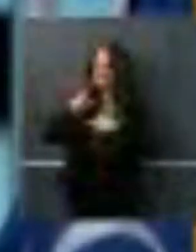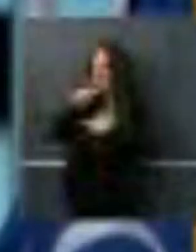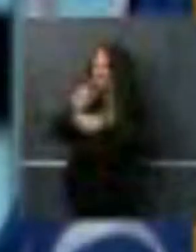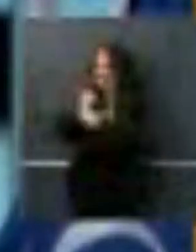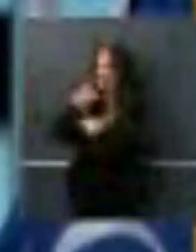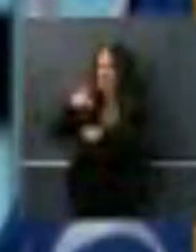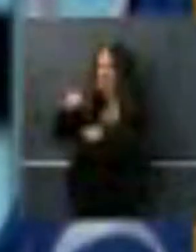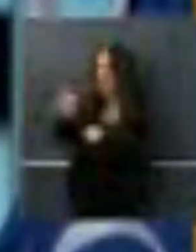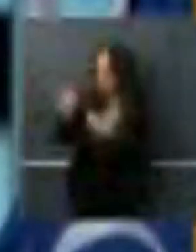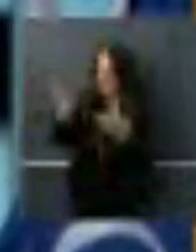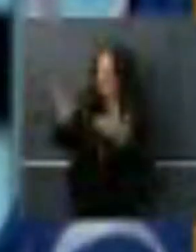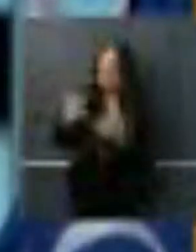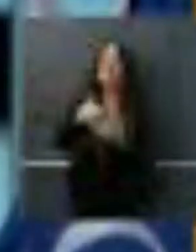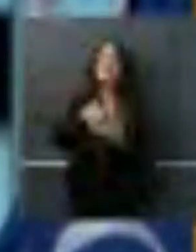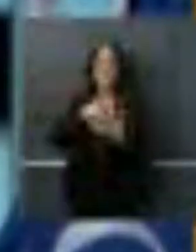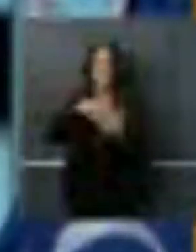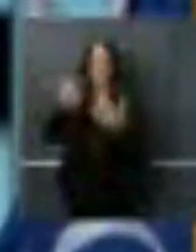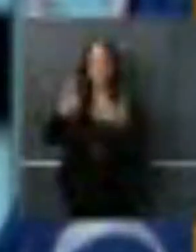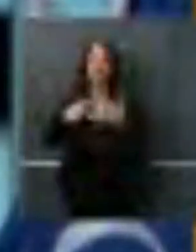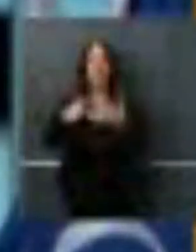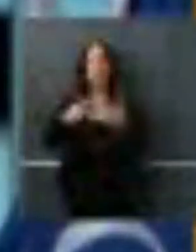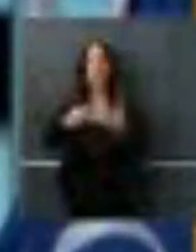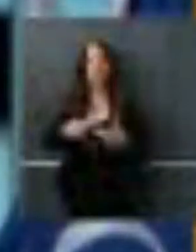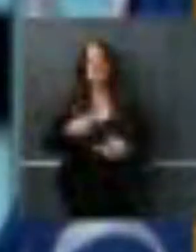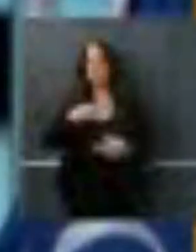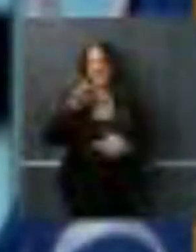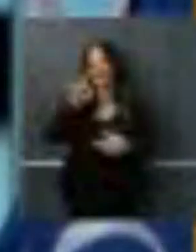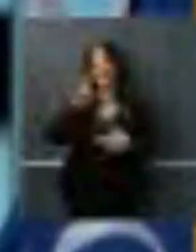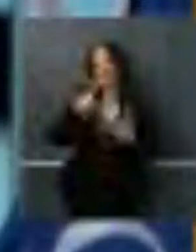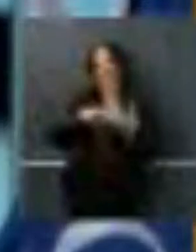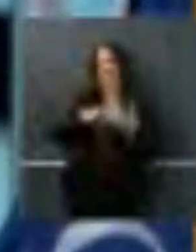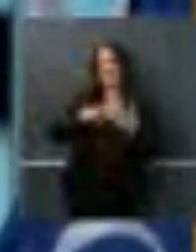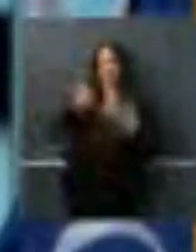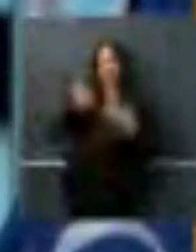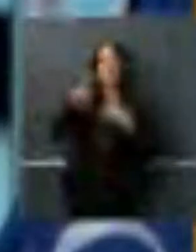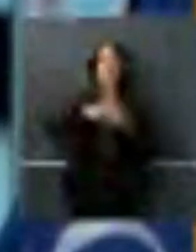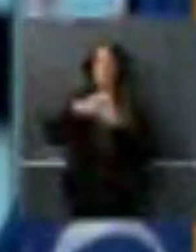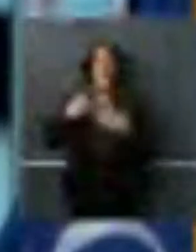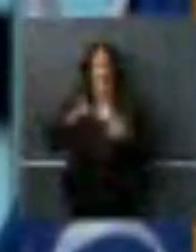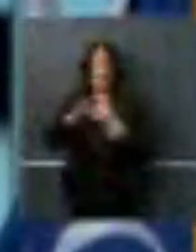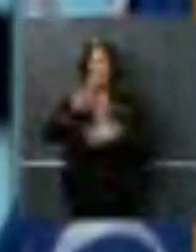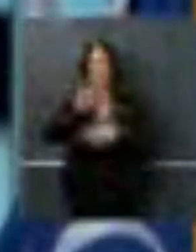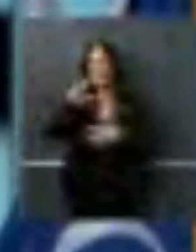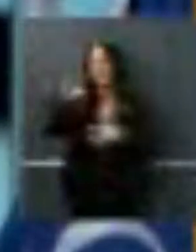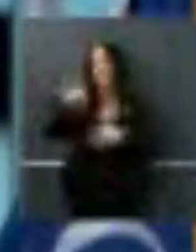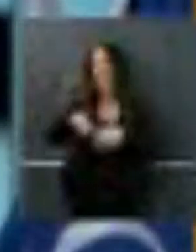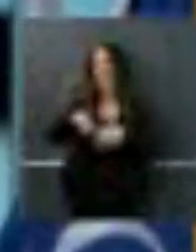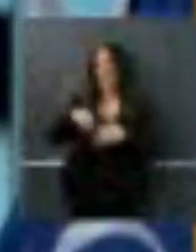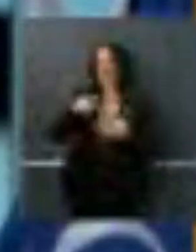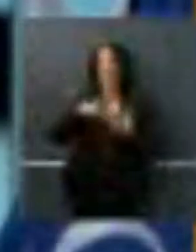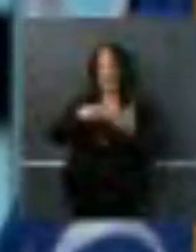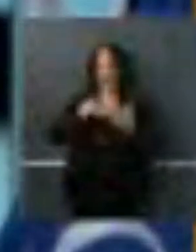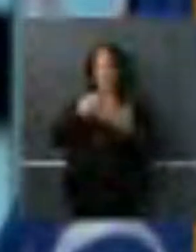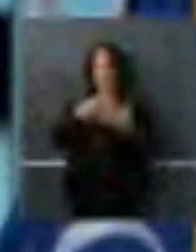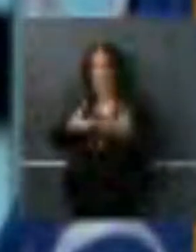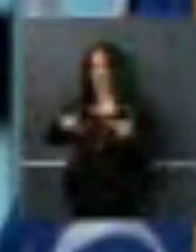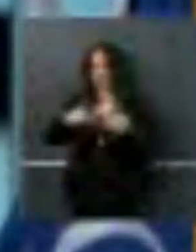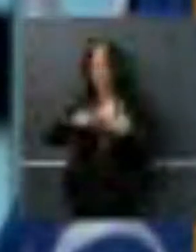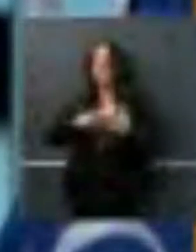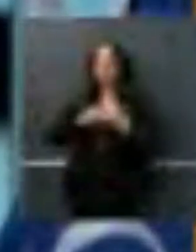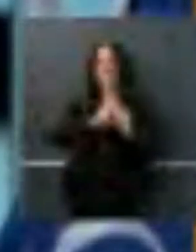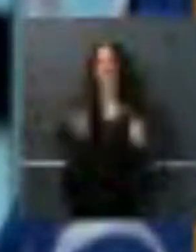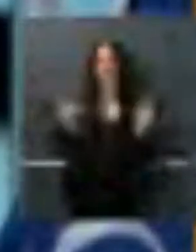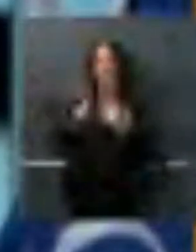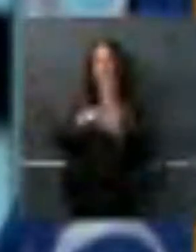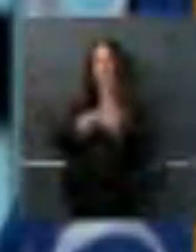that account. 73% of them have been to women and minority-owned businesses. That's exactly what we were hoping to see